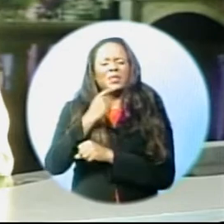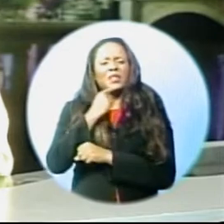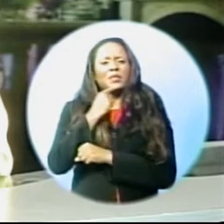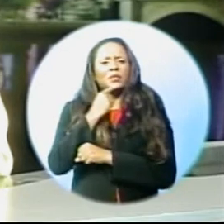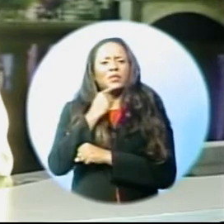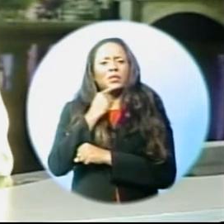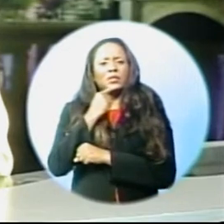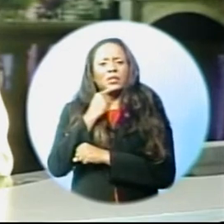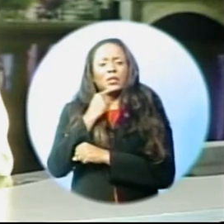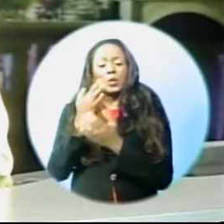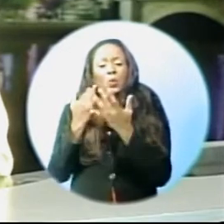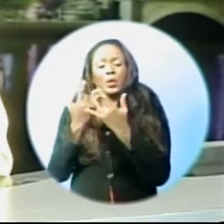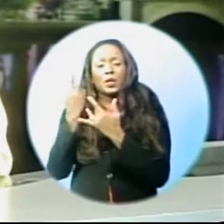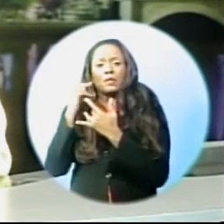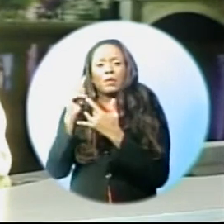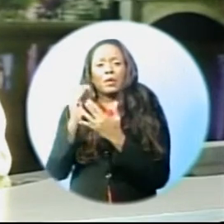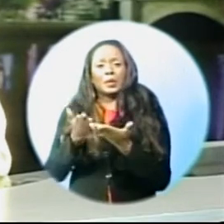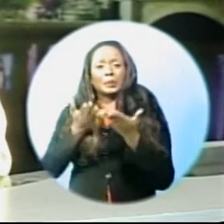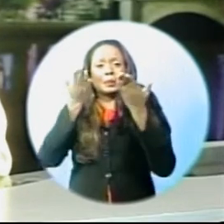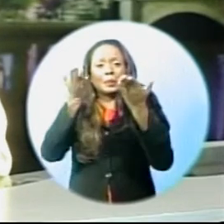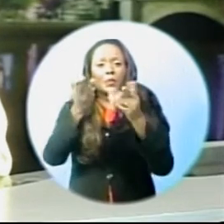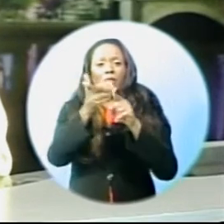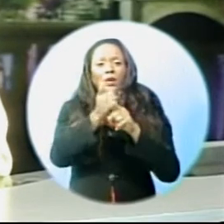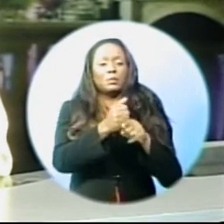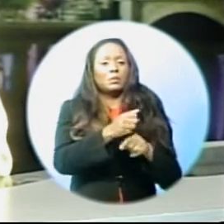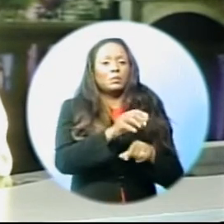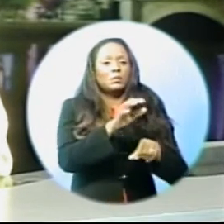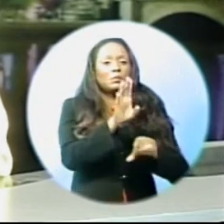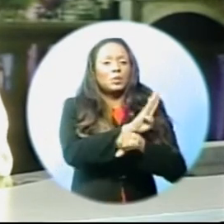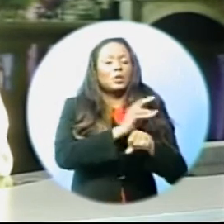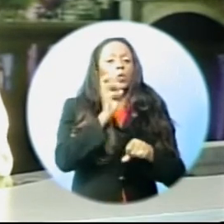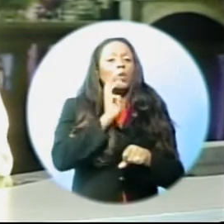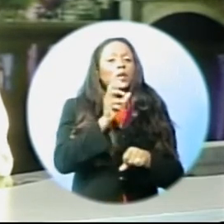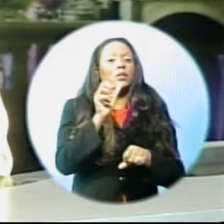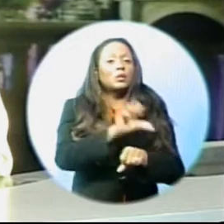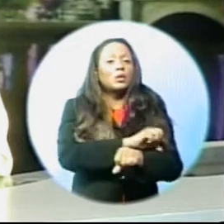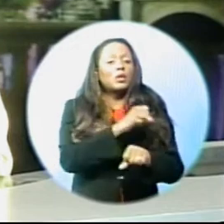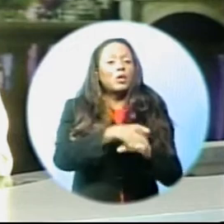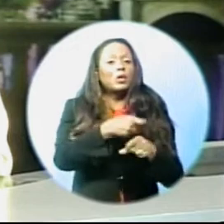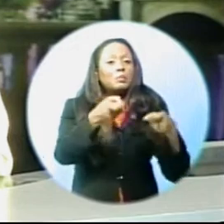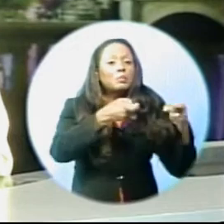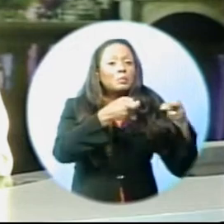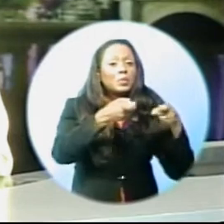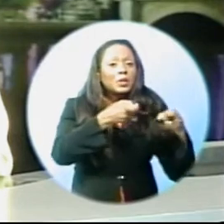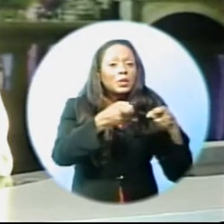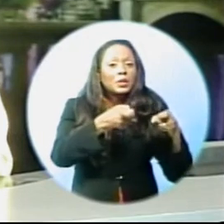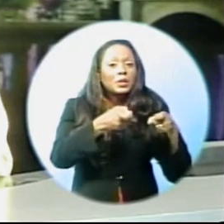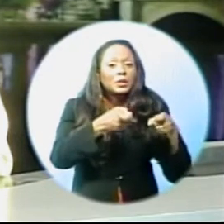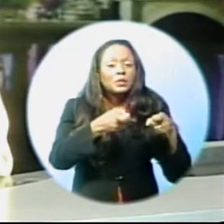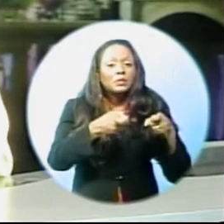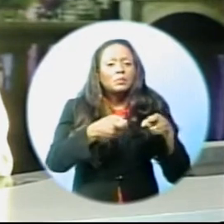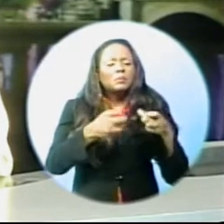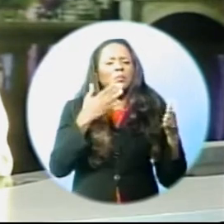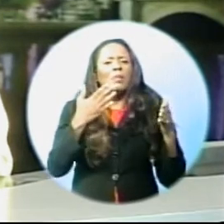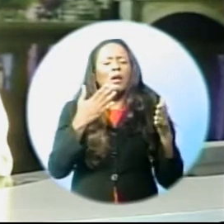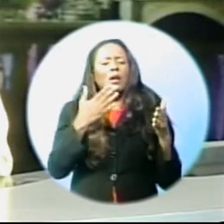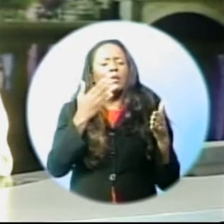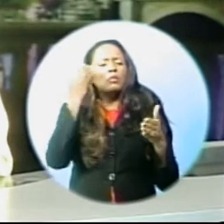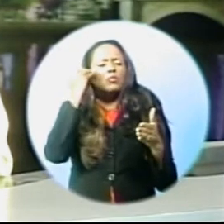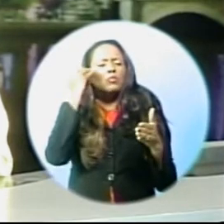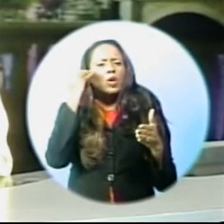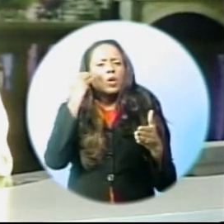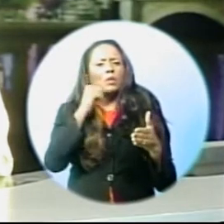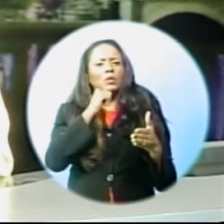a proposal from management of the Barbados Water Authority very soon, although it may come up short on the $33 million owed